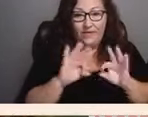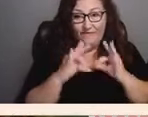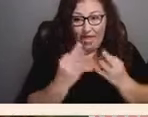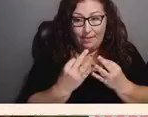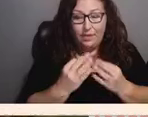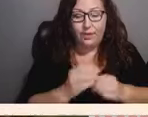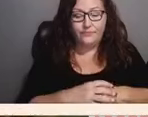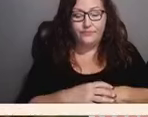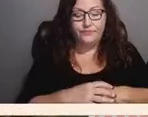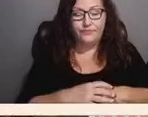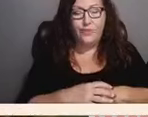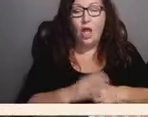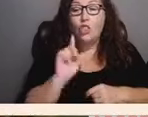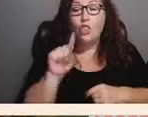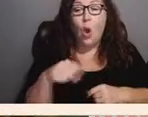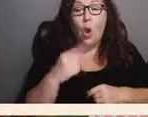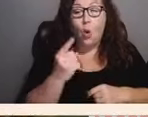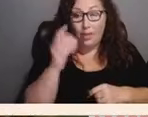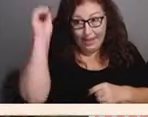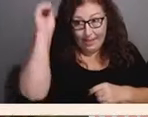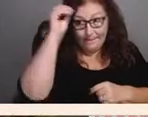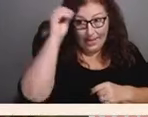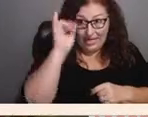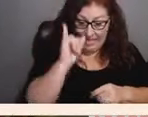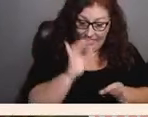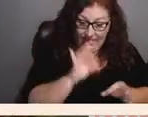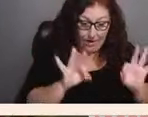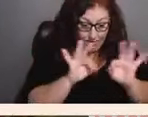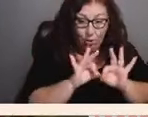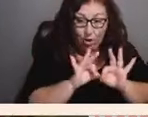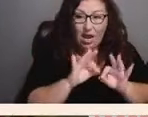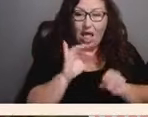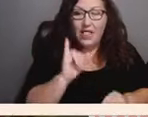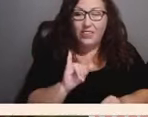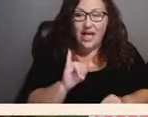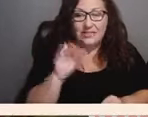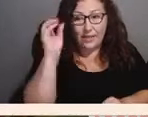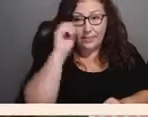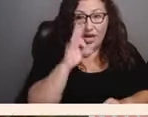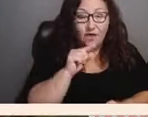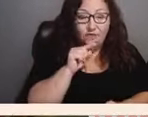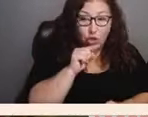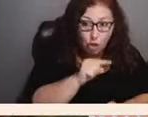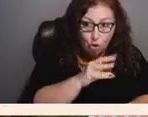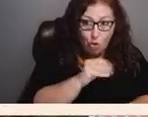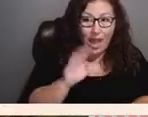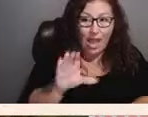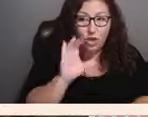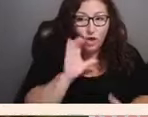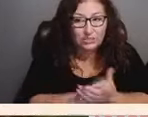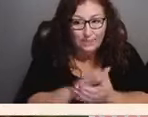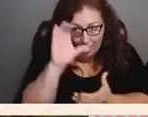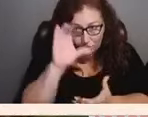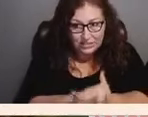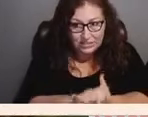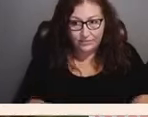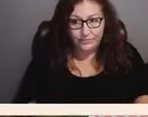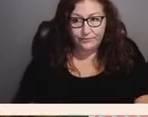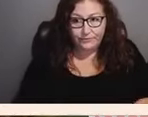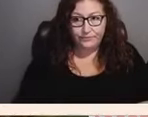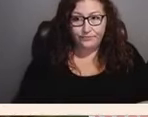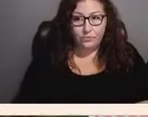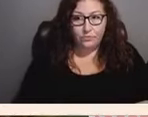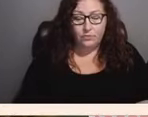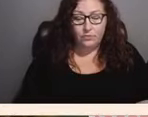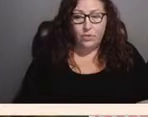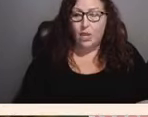the only opinion that matters should be the one of you and your spouse. Be careful